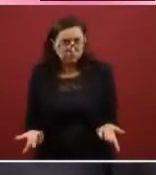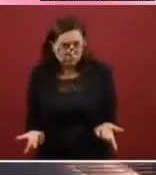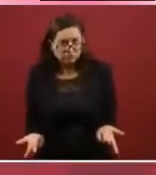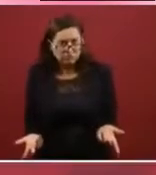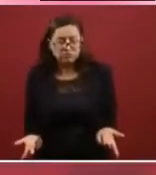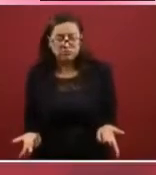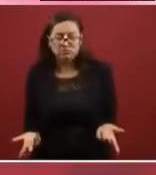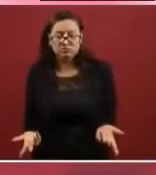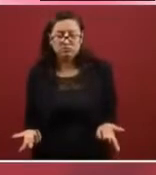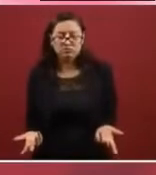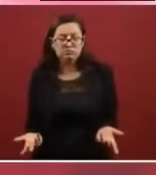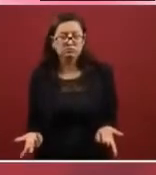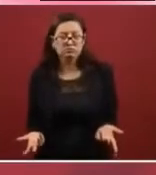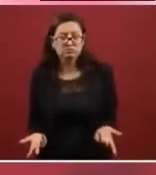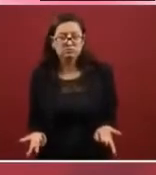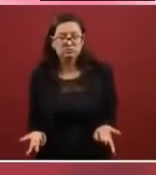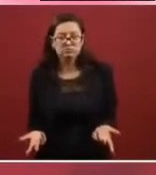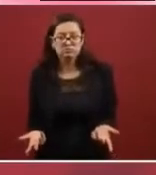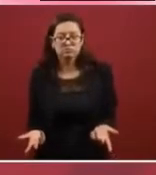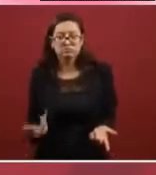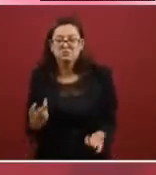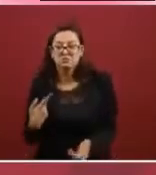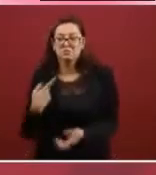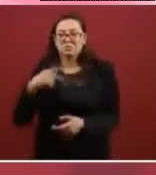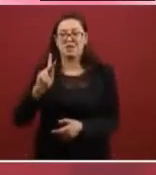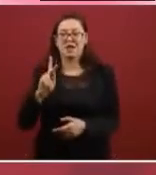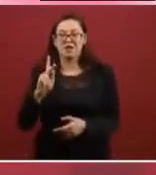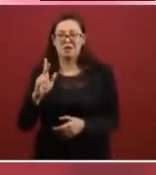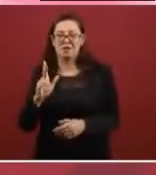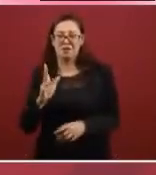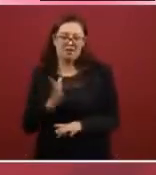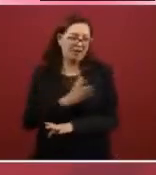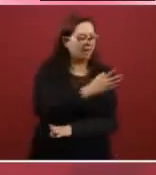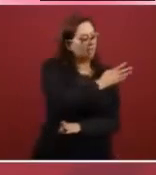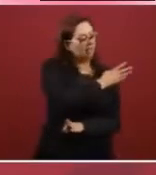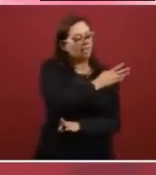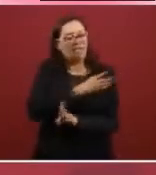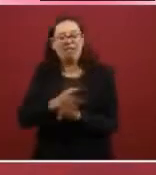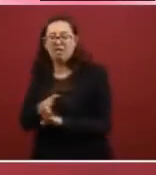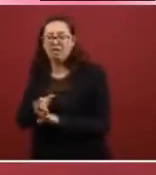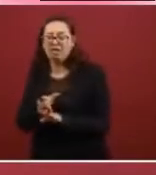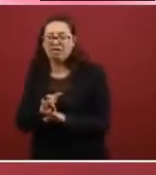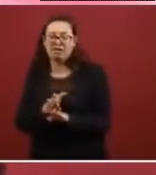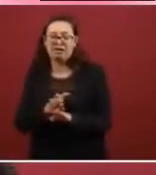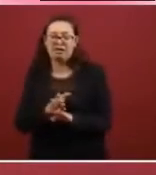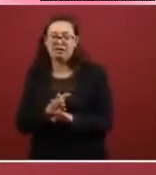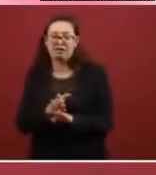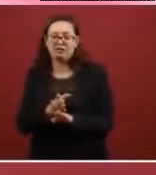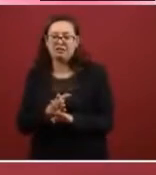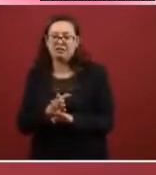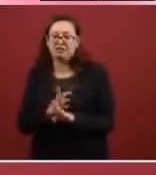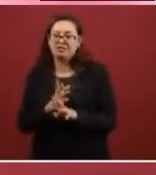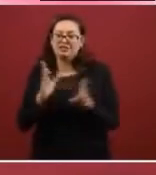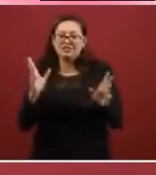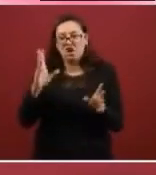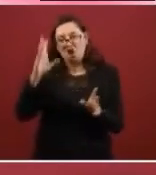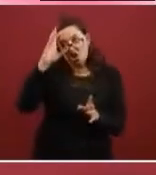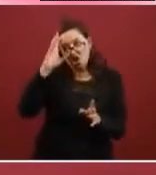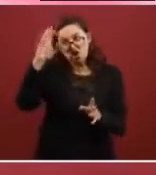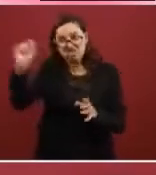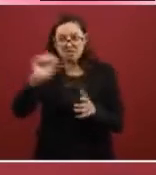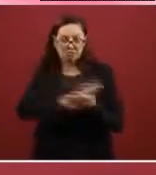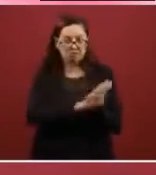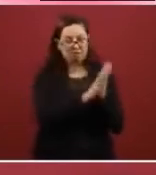That's the social society. El conservadurismo, what happens is a conservatism dio una connotación distinta, gave it a